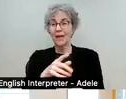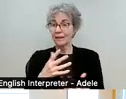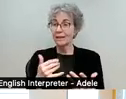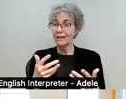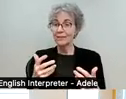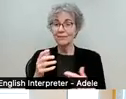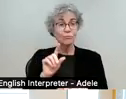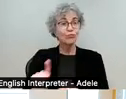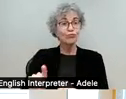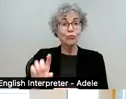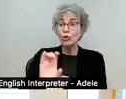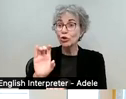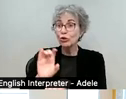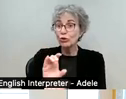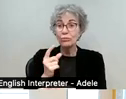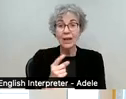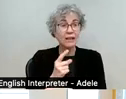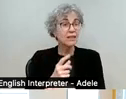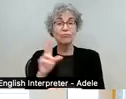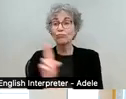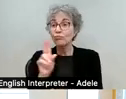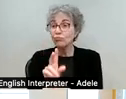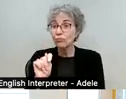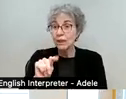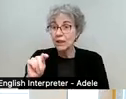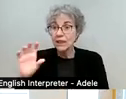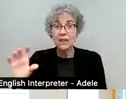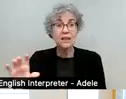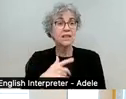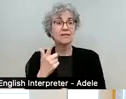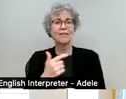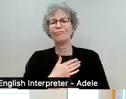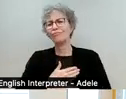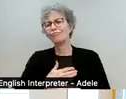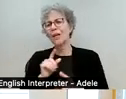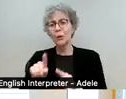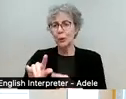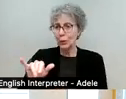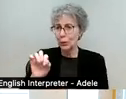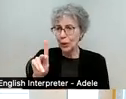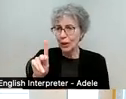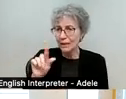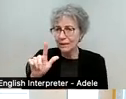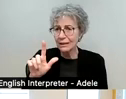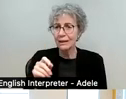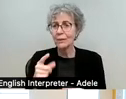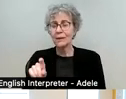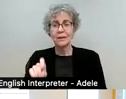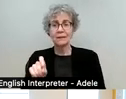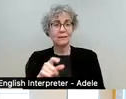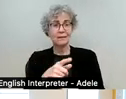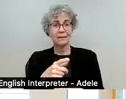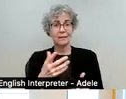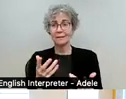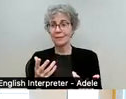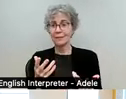goes to church regularly, takes the TTC there. He likes going to Yorkdale when he needs stuff. He really sort of fits